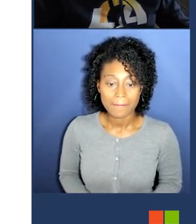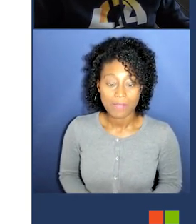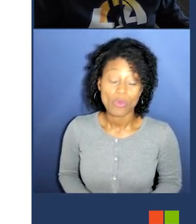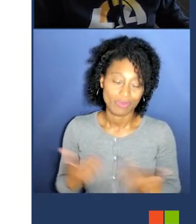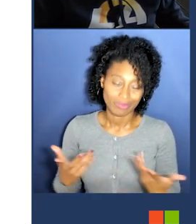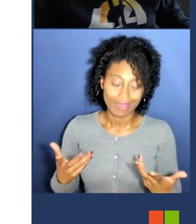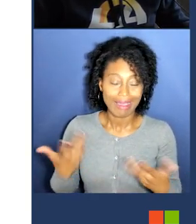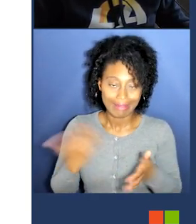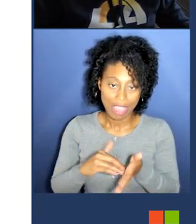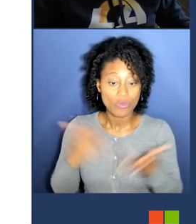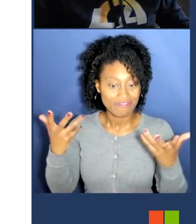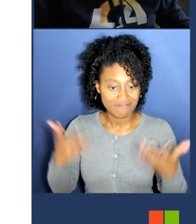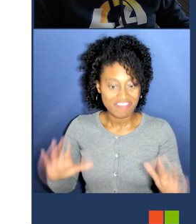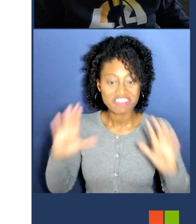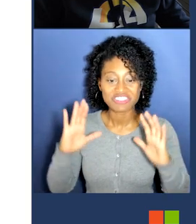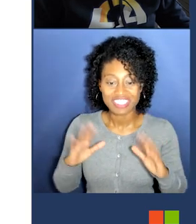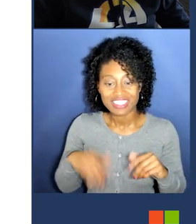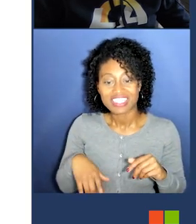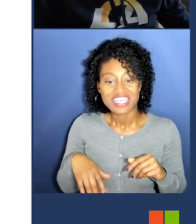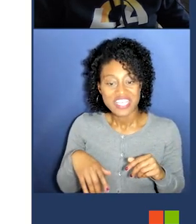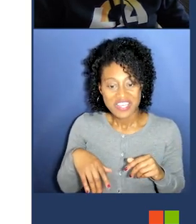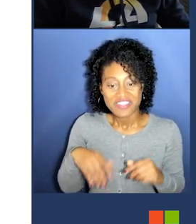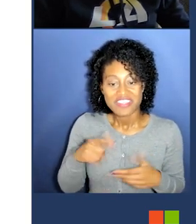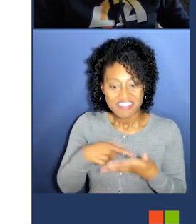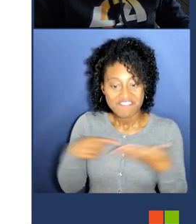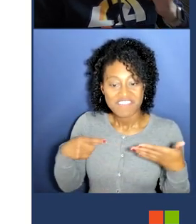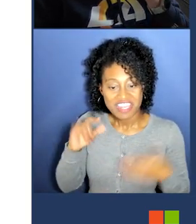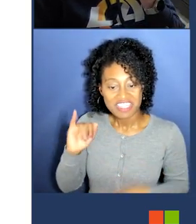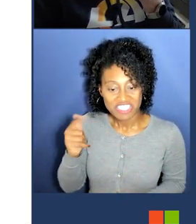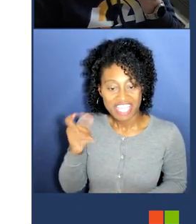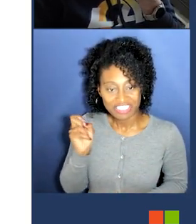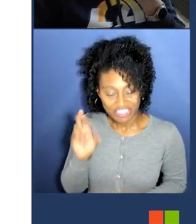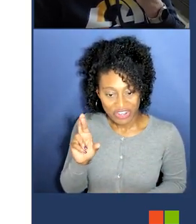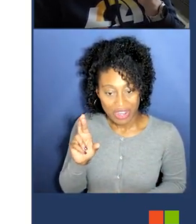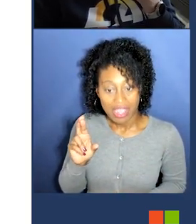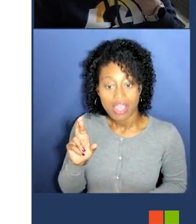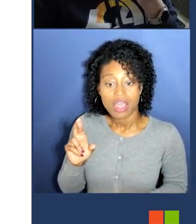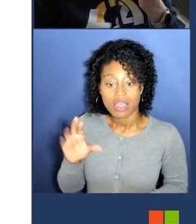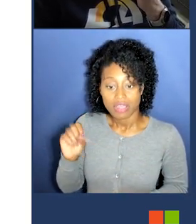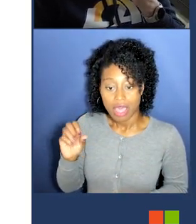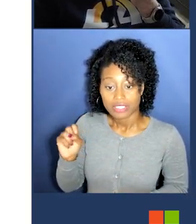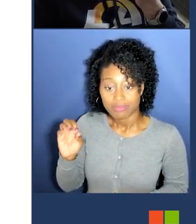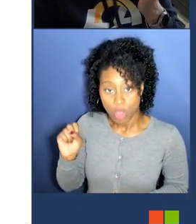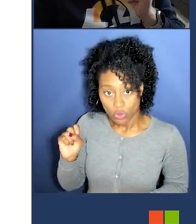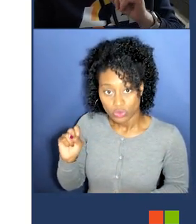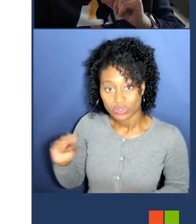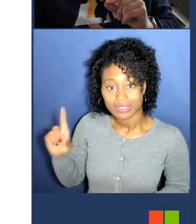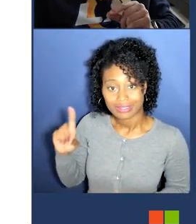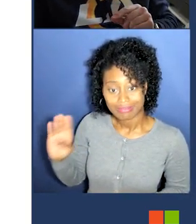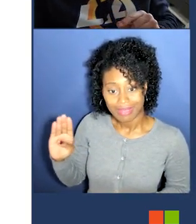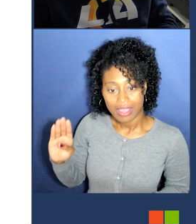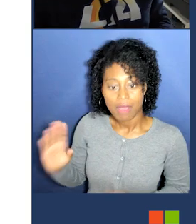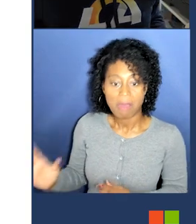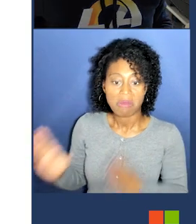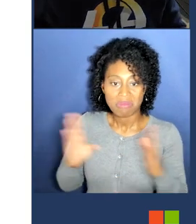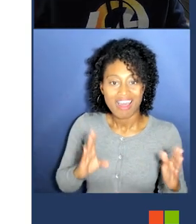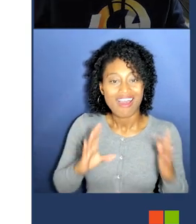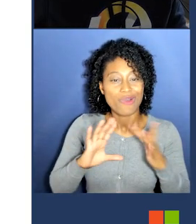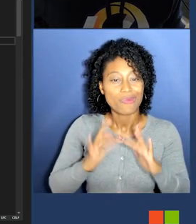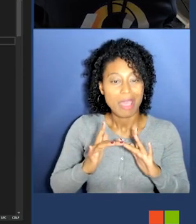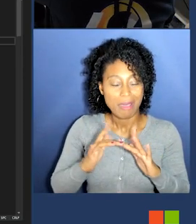so we covered the game server, the event ingest that saves it to the database, but then we also have the client application and the web